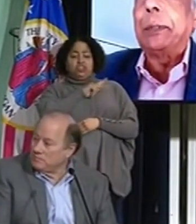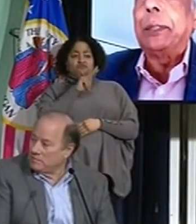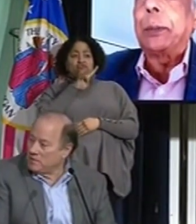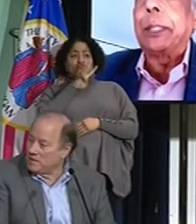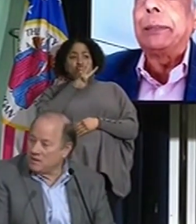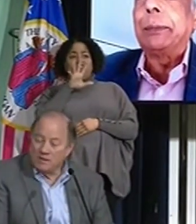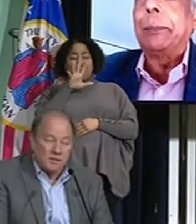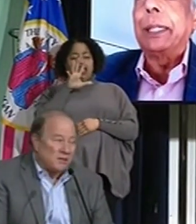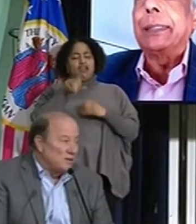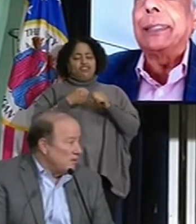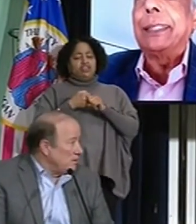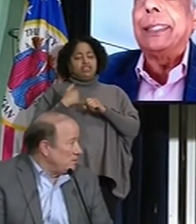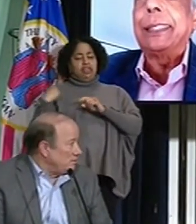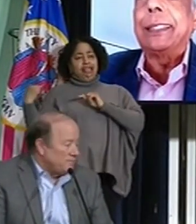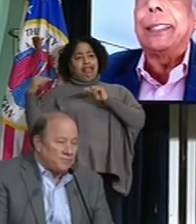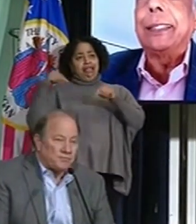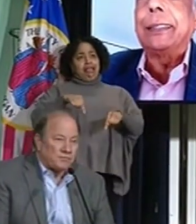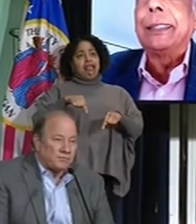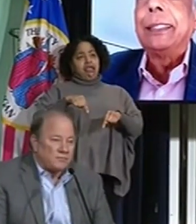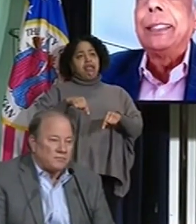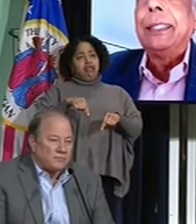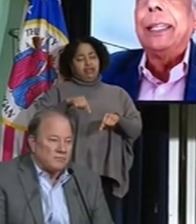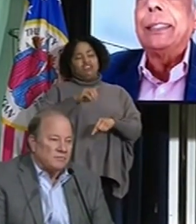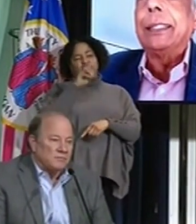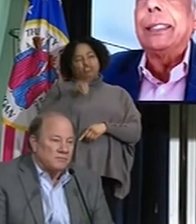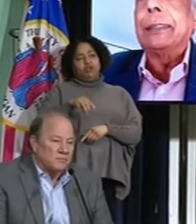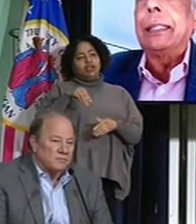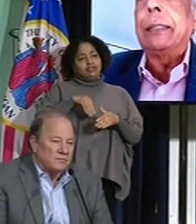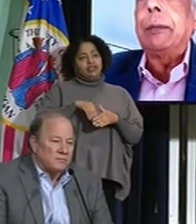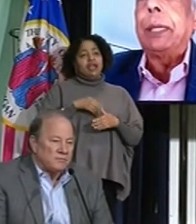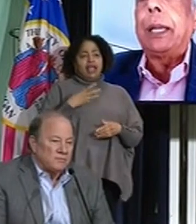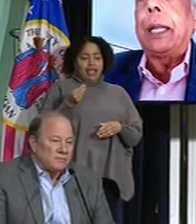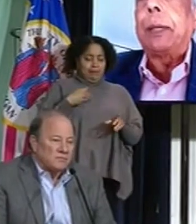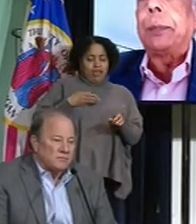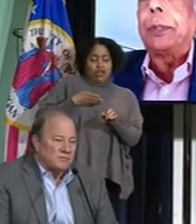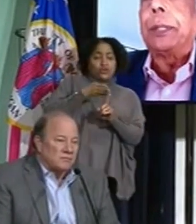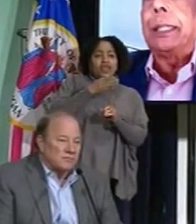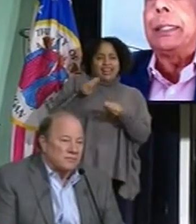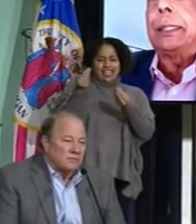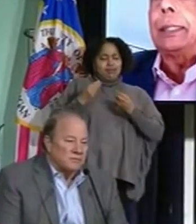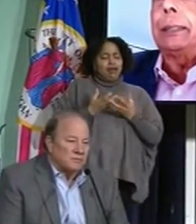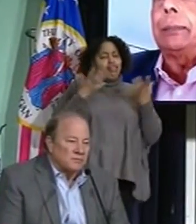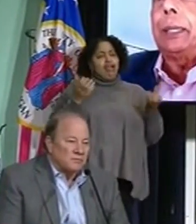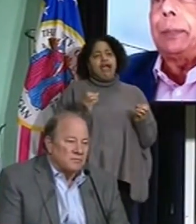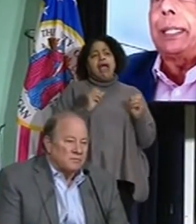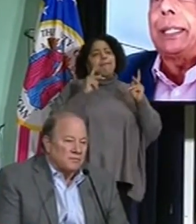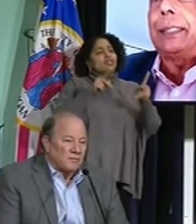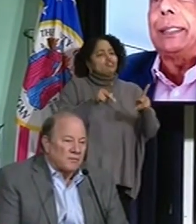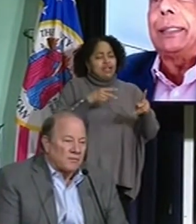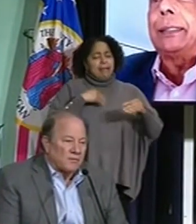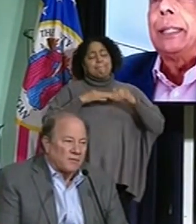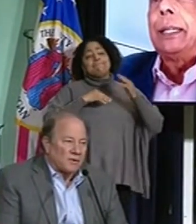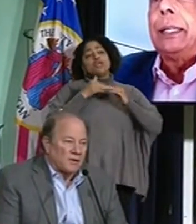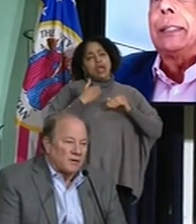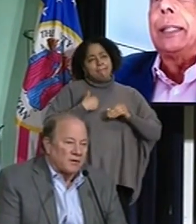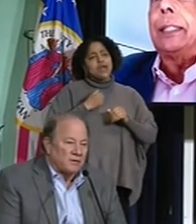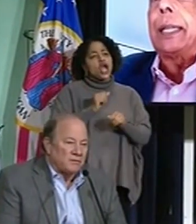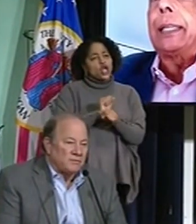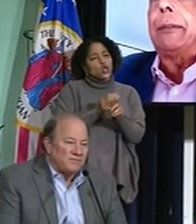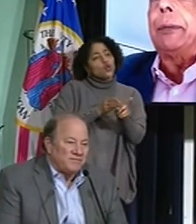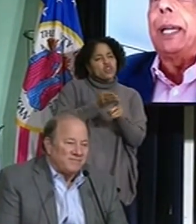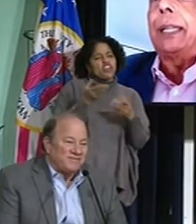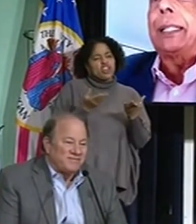to Detroit for my studies and career, and they've given me a lot of opportunities and build my career here. At least